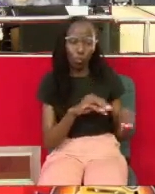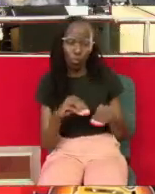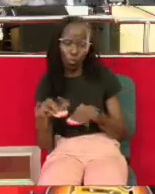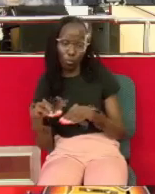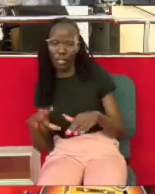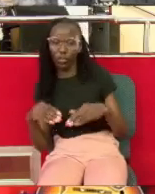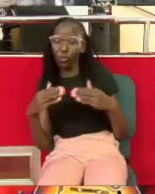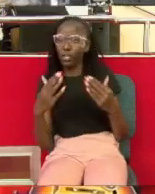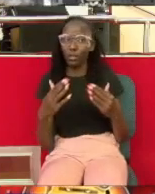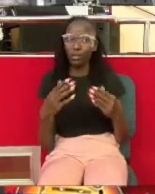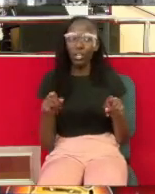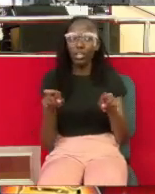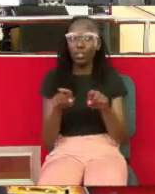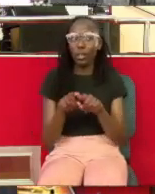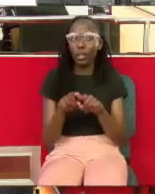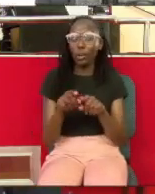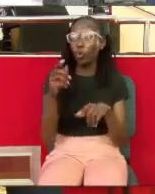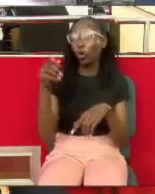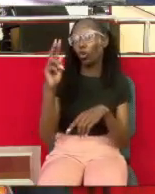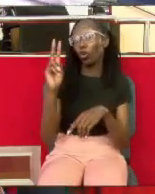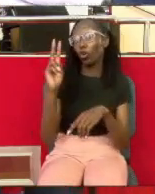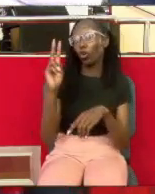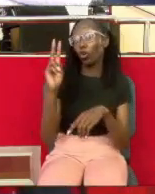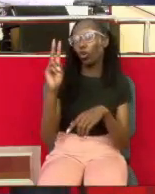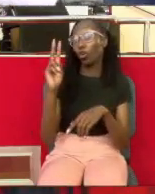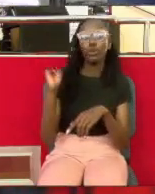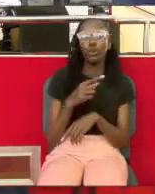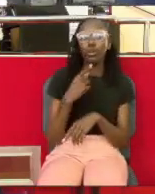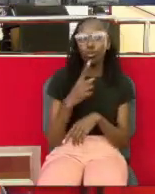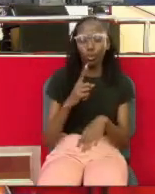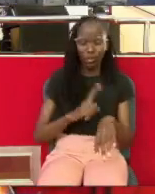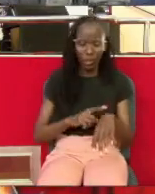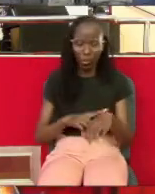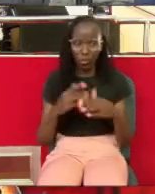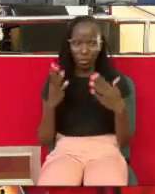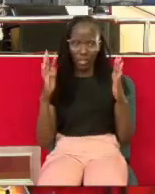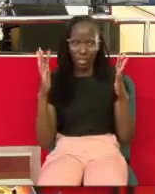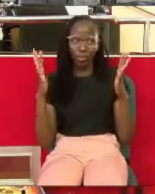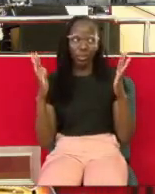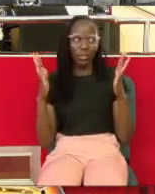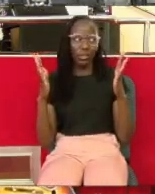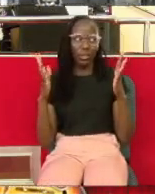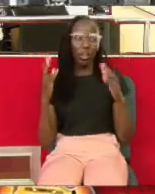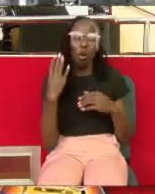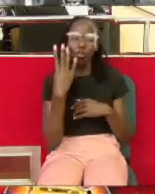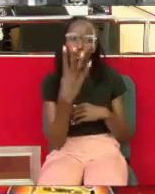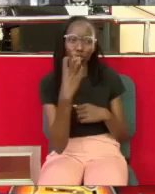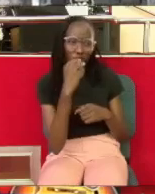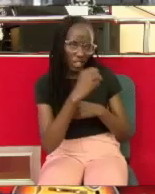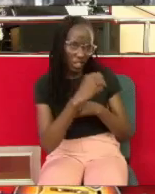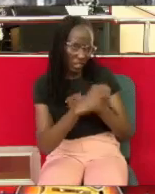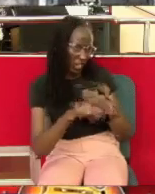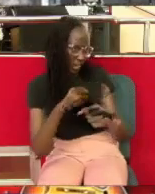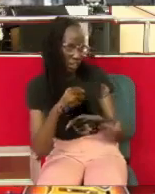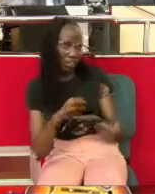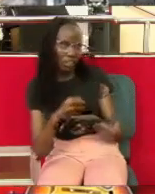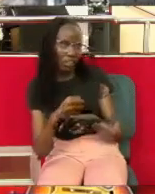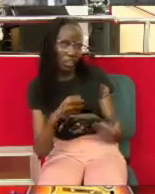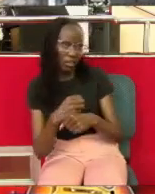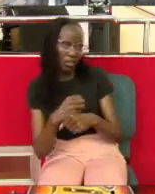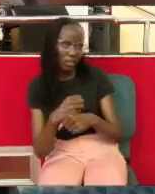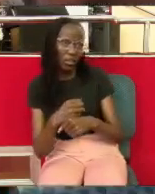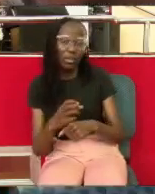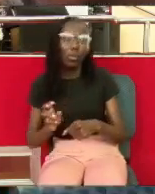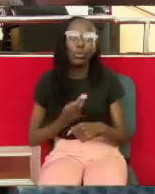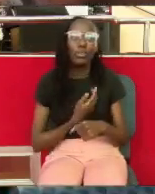Then he can make use of it. So that as we celebrate 40 years, we are saying even the 40